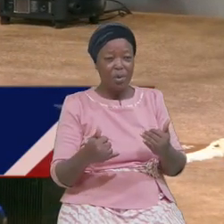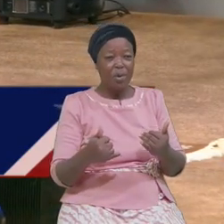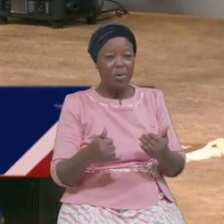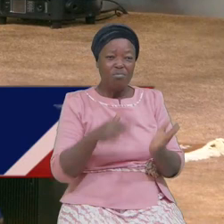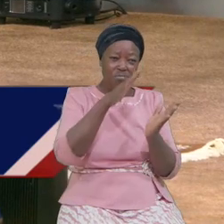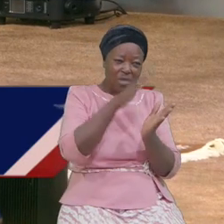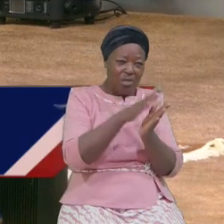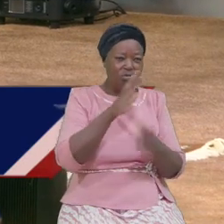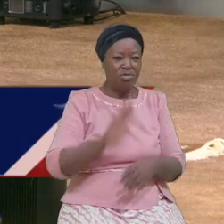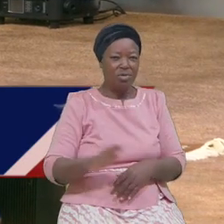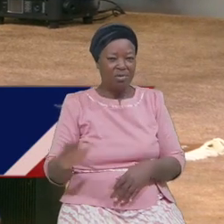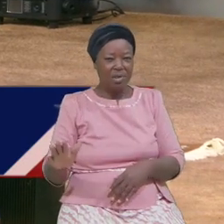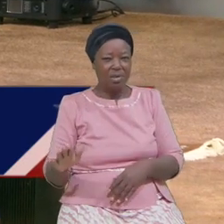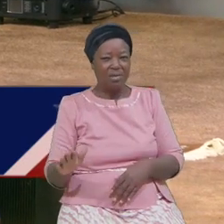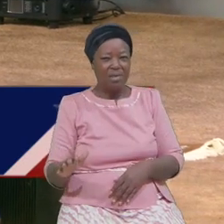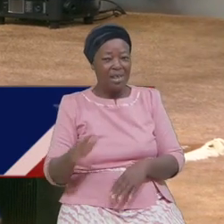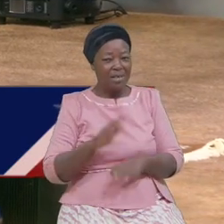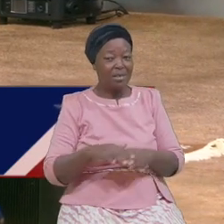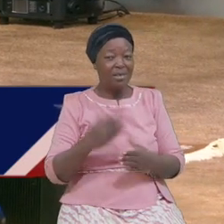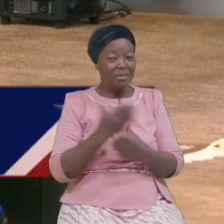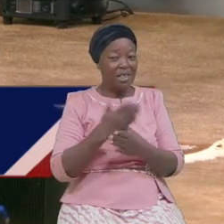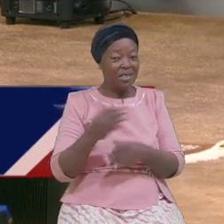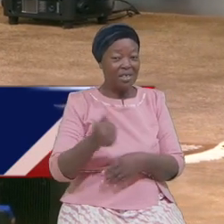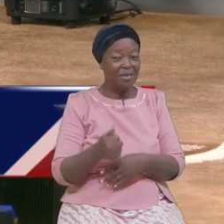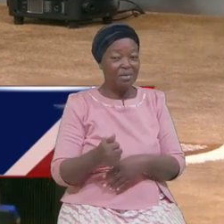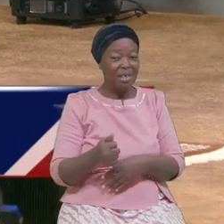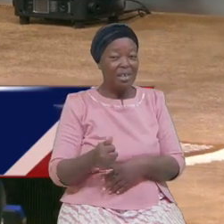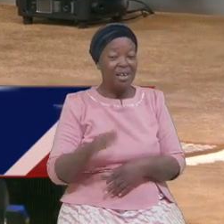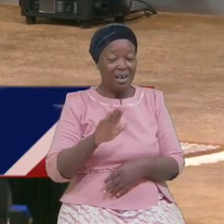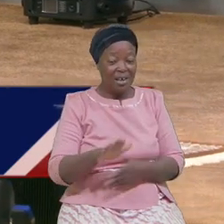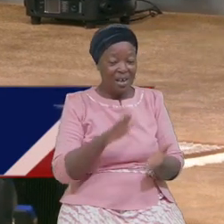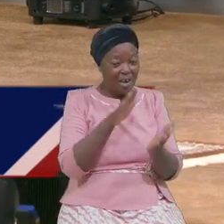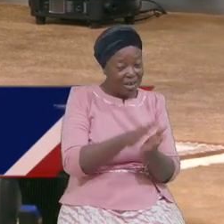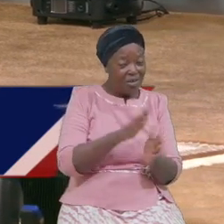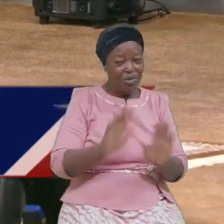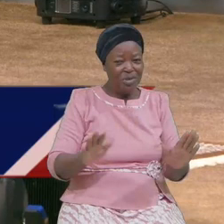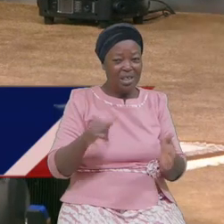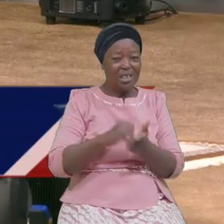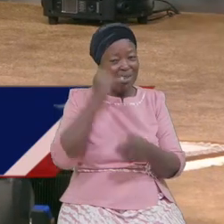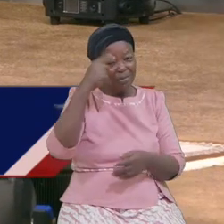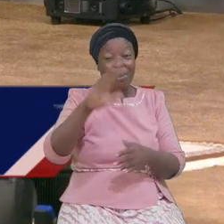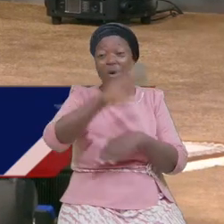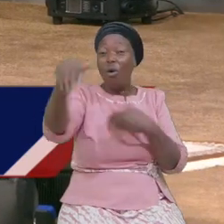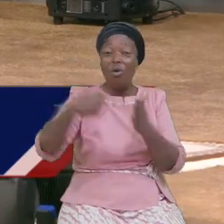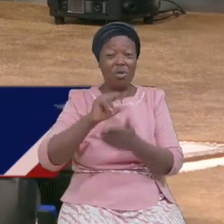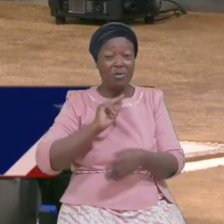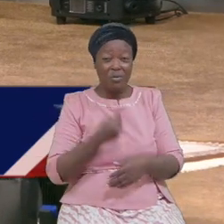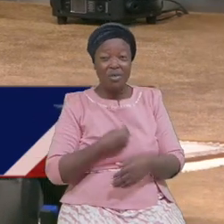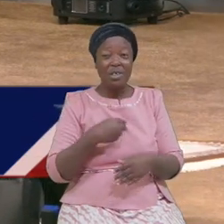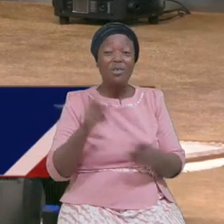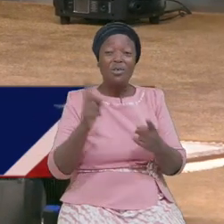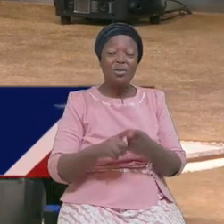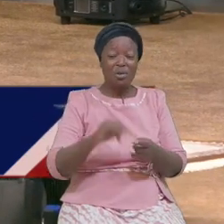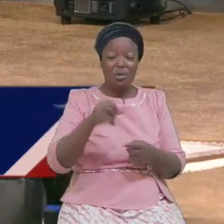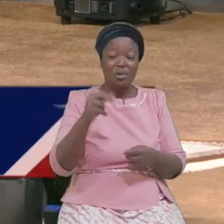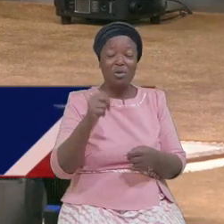children, don't mind, little children, it's every one of us, little children, to John the aged, who is